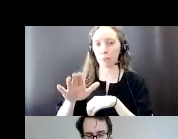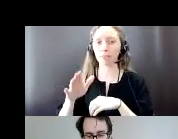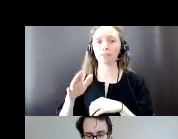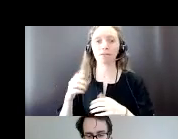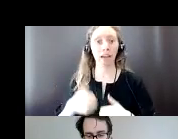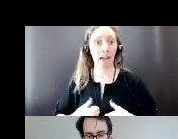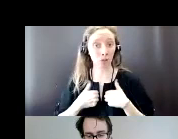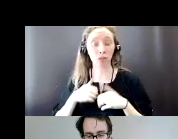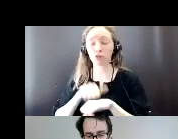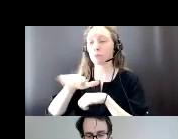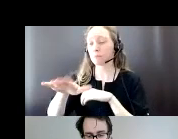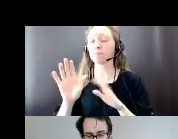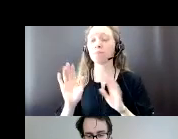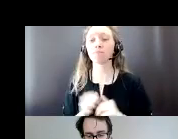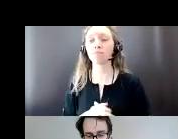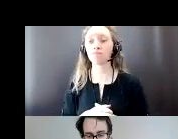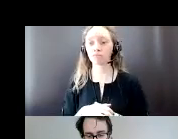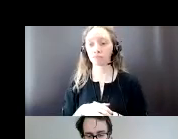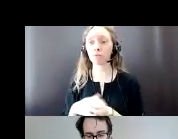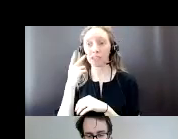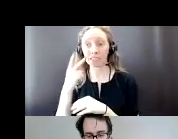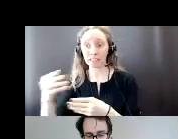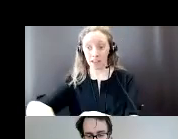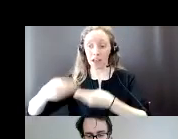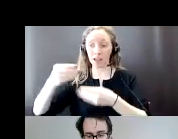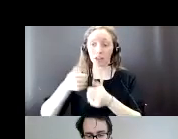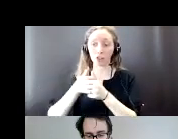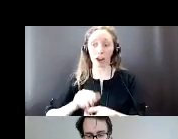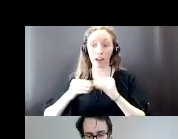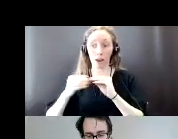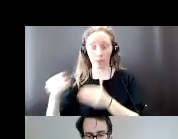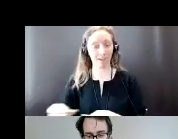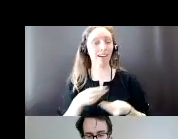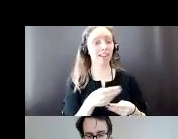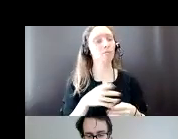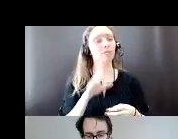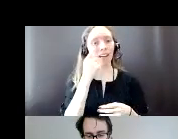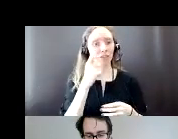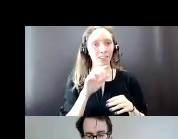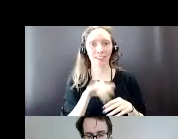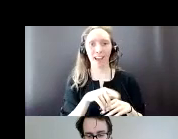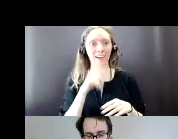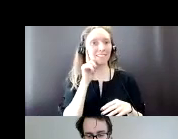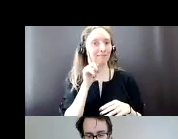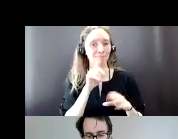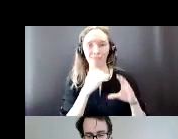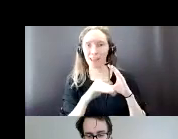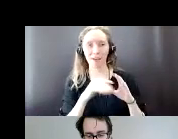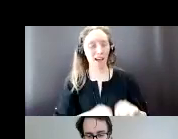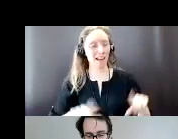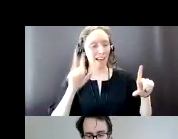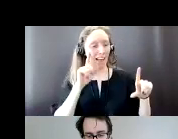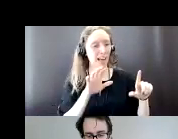return home, put that tracking number in, only to find out that it was a fraudulent email and they're not actually receiving